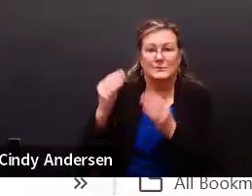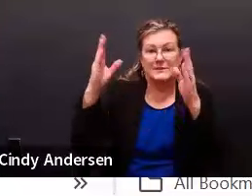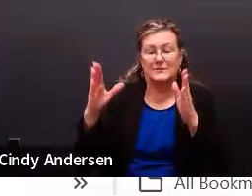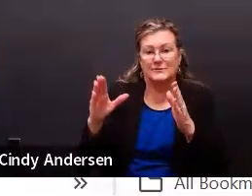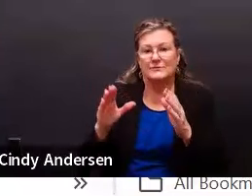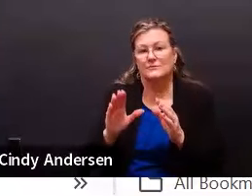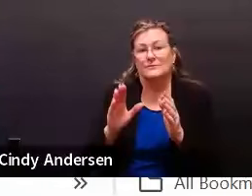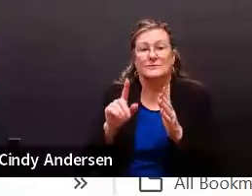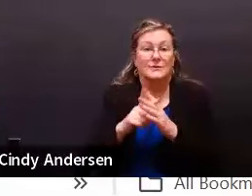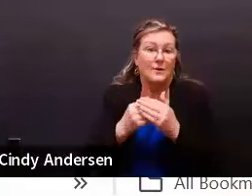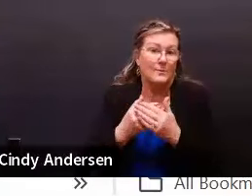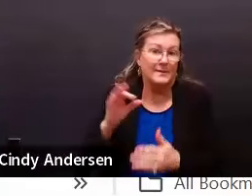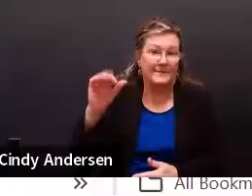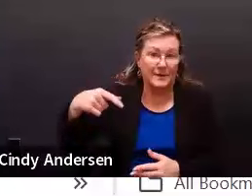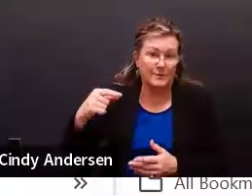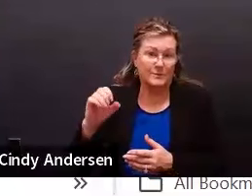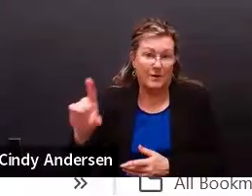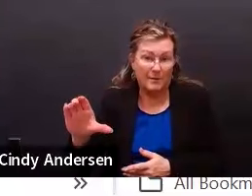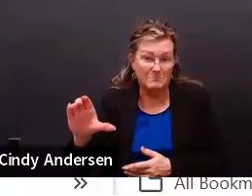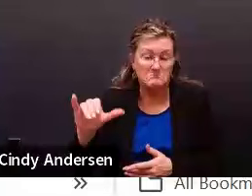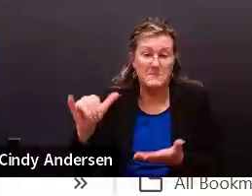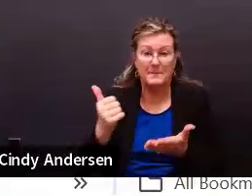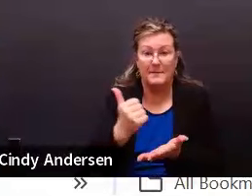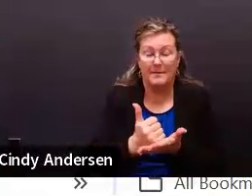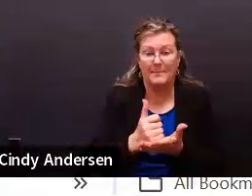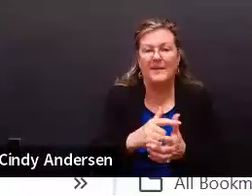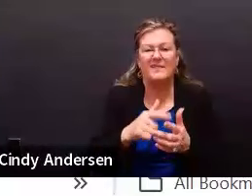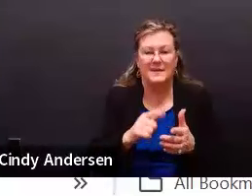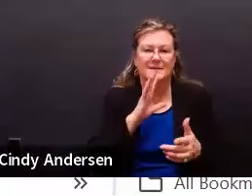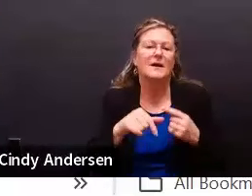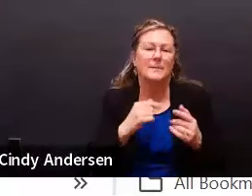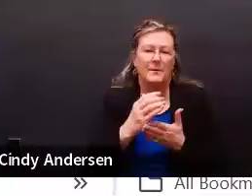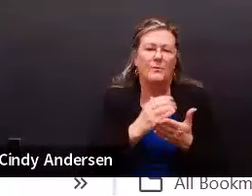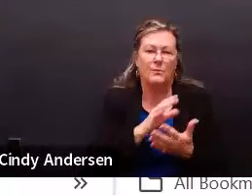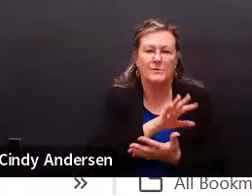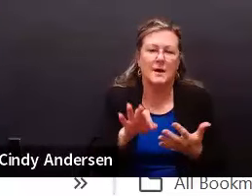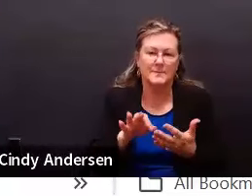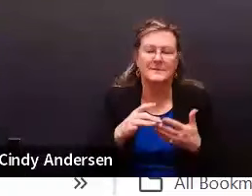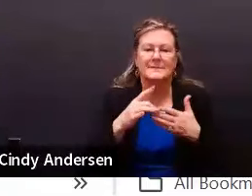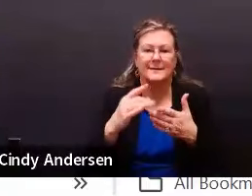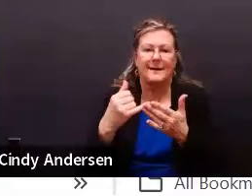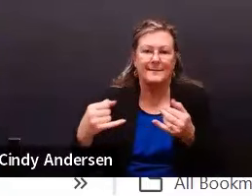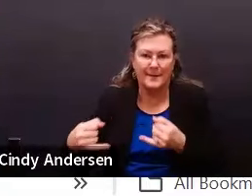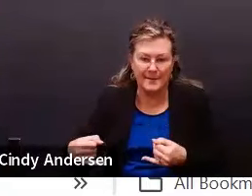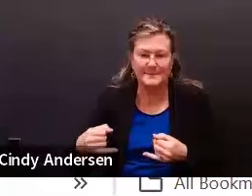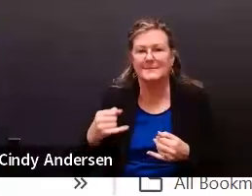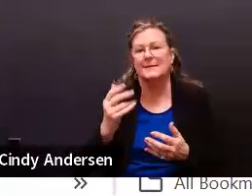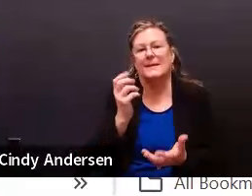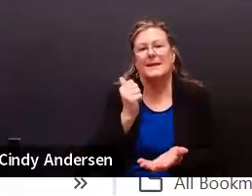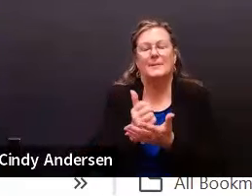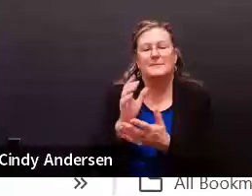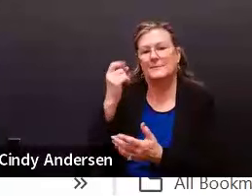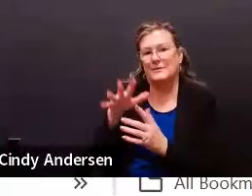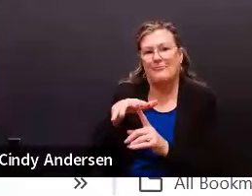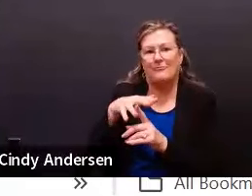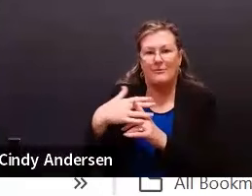FAQ document that might be more helpful, and then move to the course options and guidelines document. I think it puts it into context a little bit better, because it asks a lot